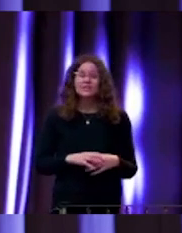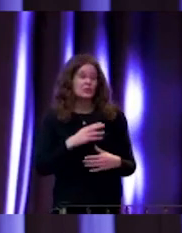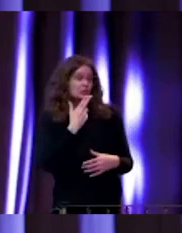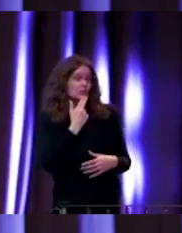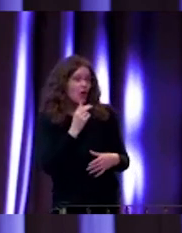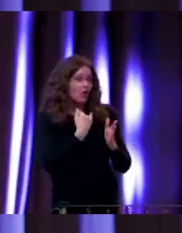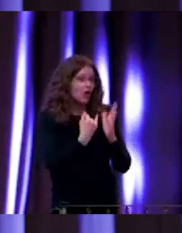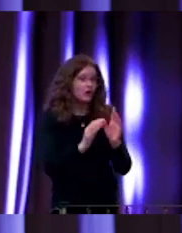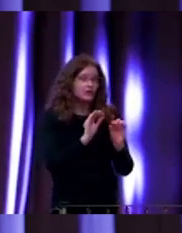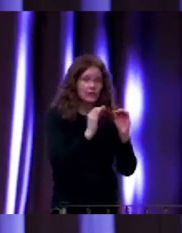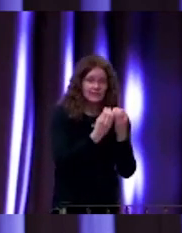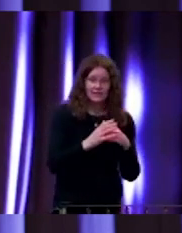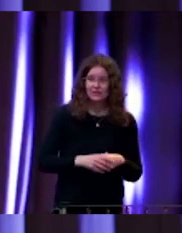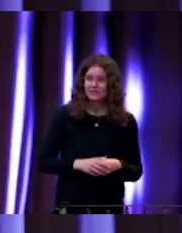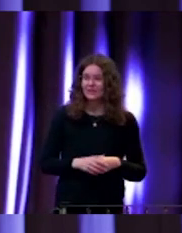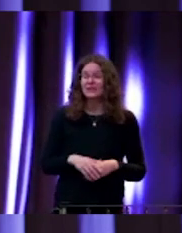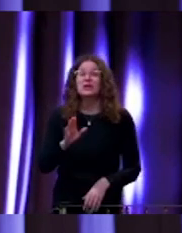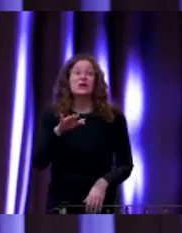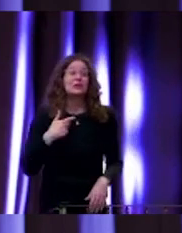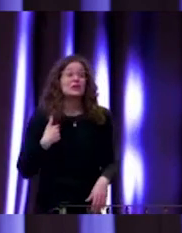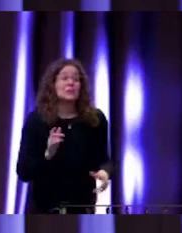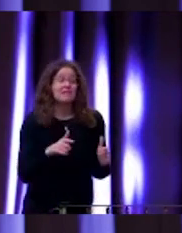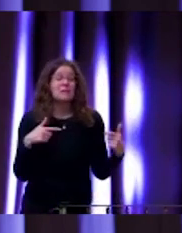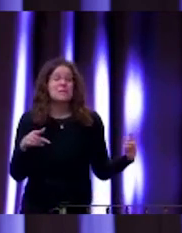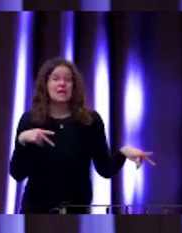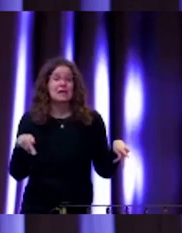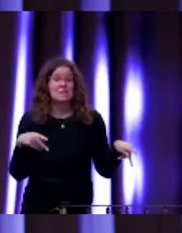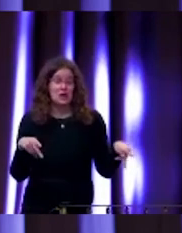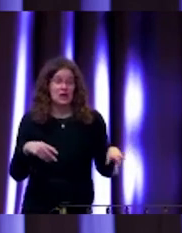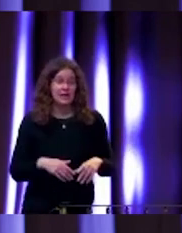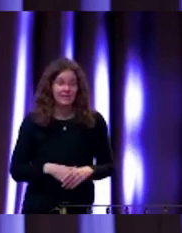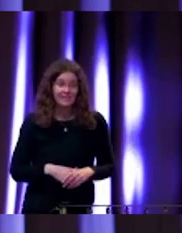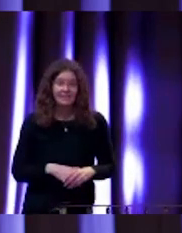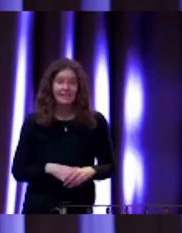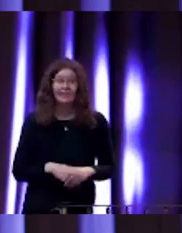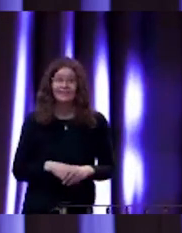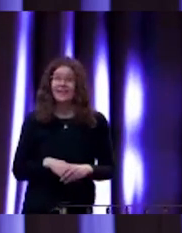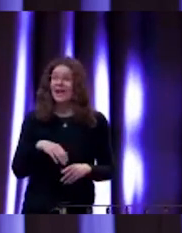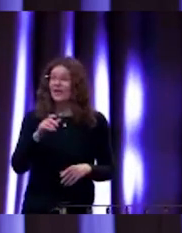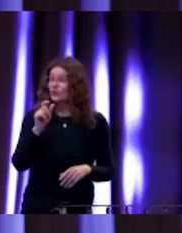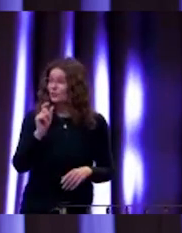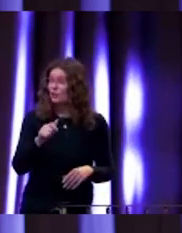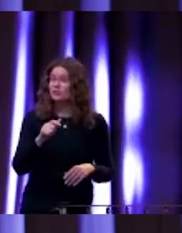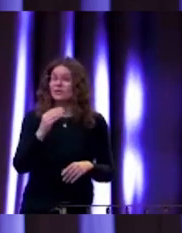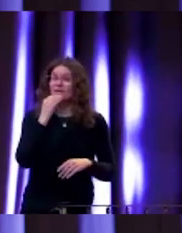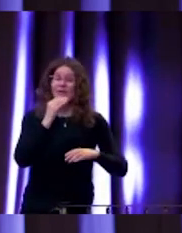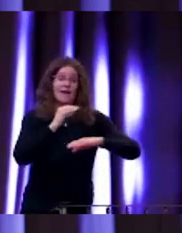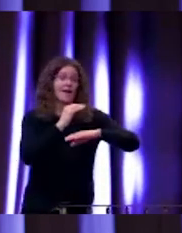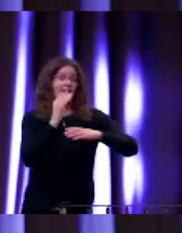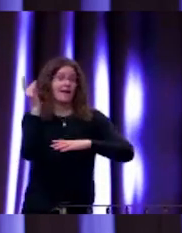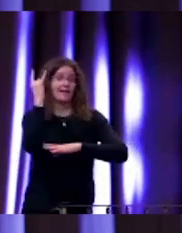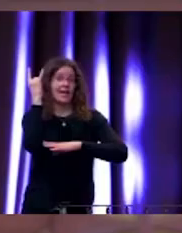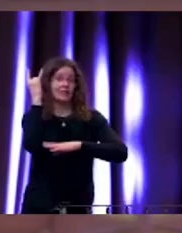having a big party and there's supposed to be a caterer, and the caterer has a wreck on the highway